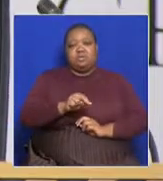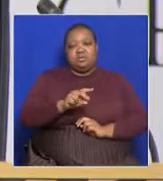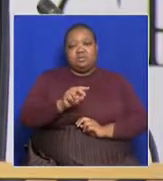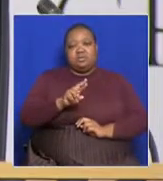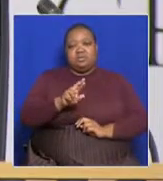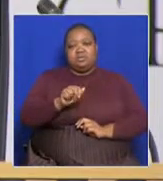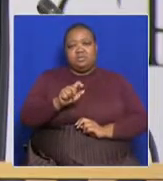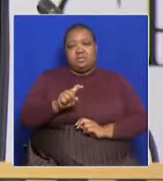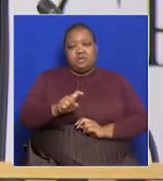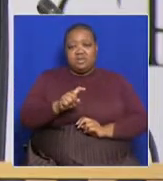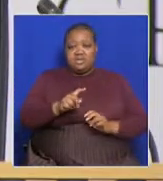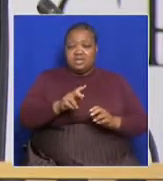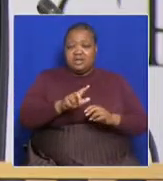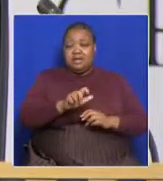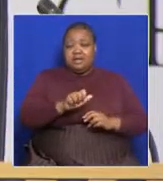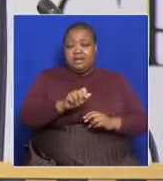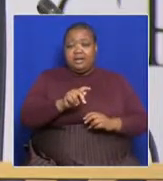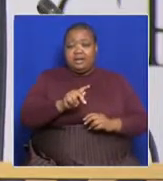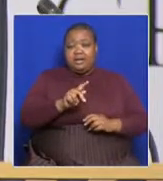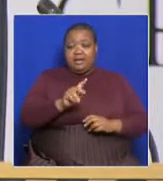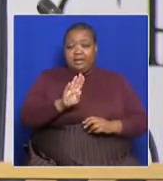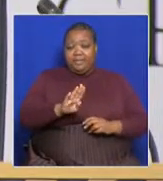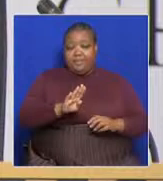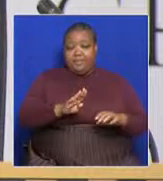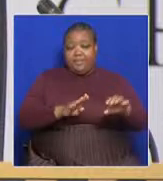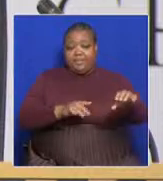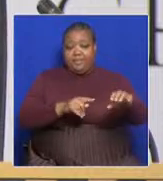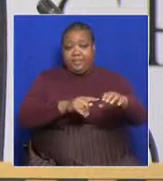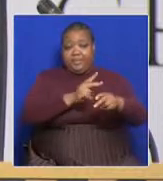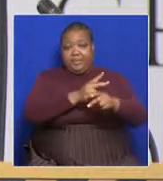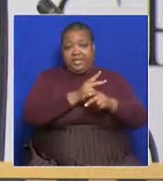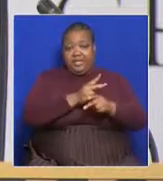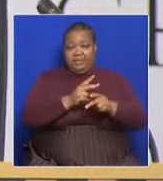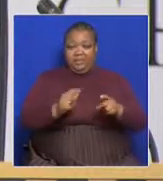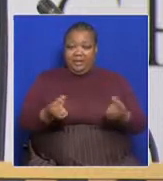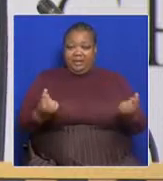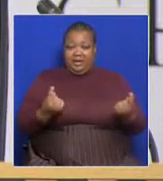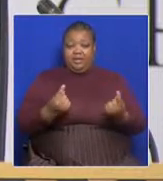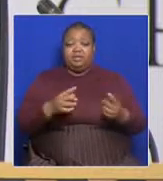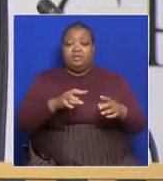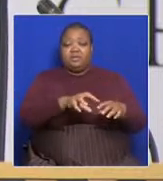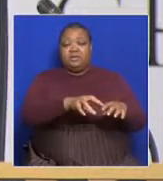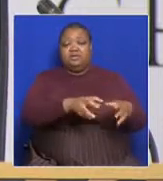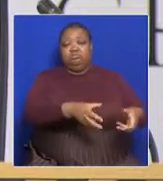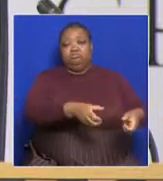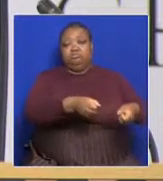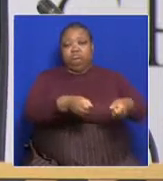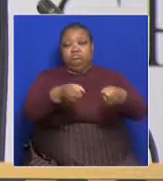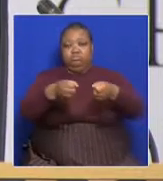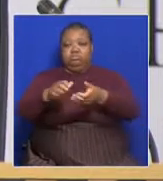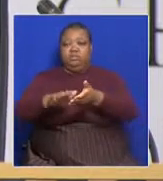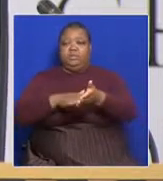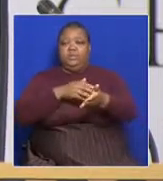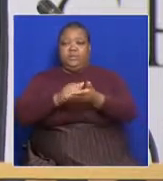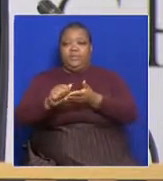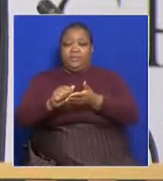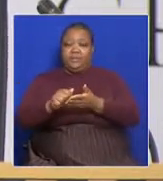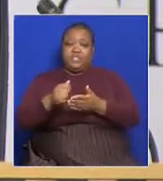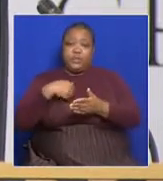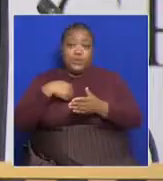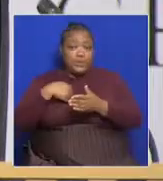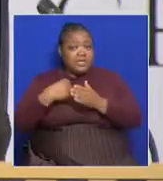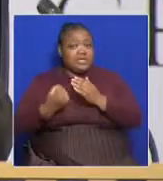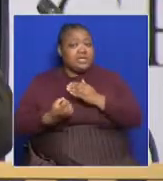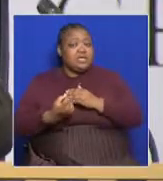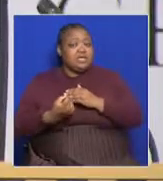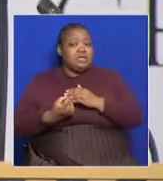when eventually they took it, it went straight for destruction. So that's what my endeavors were, to take it